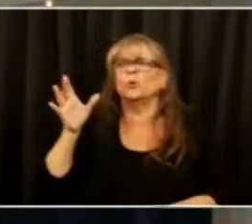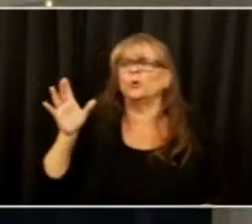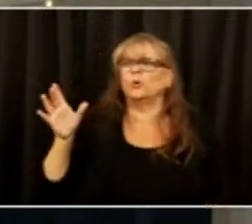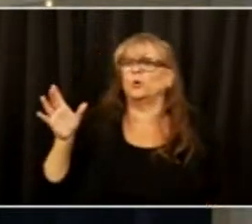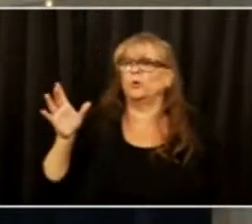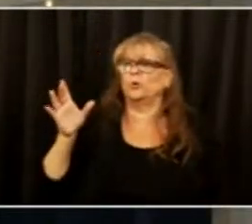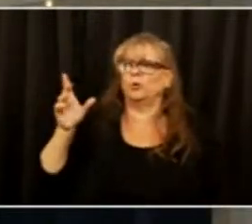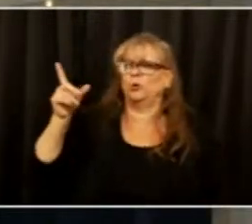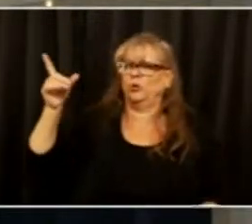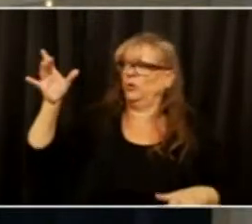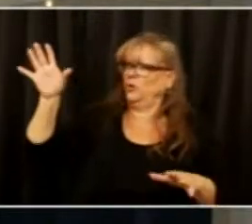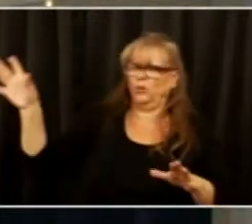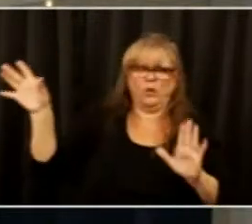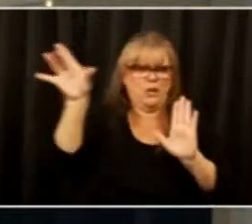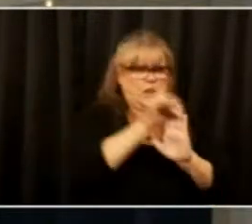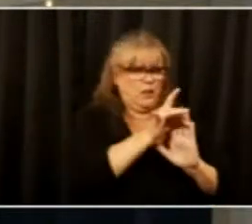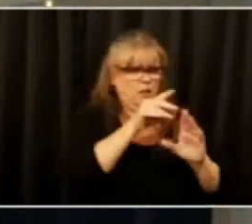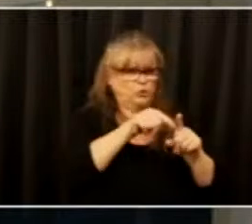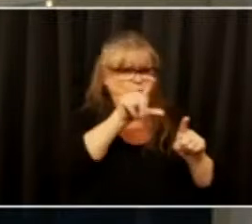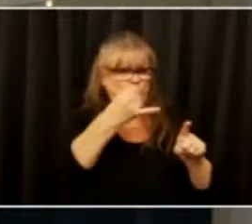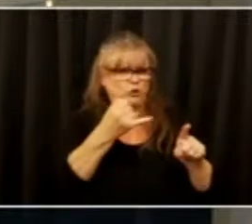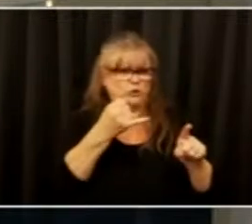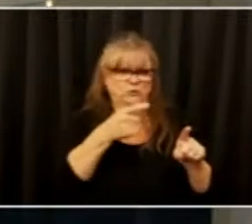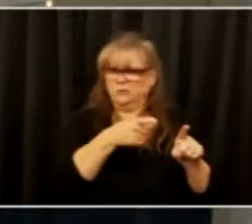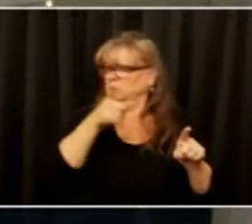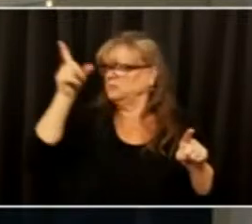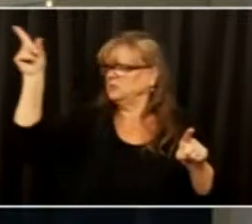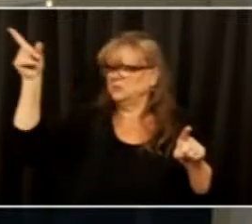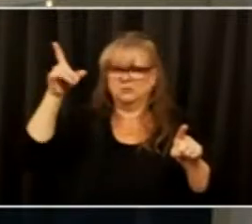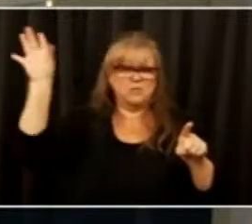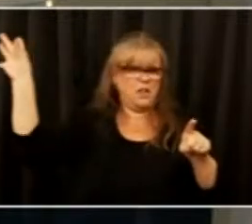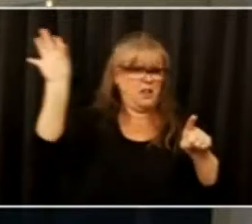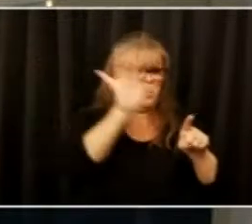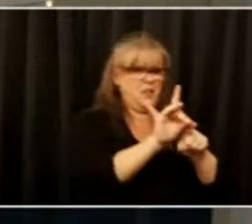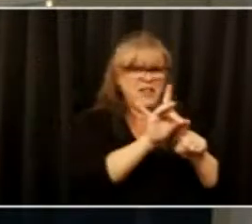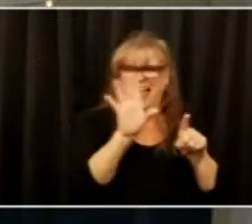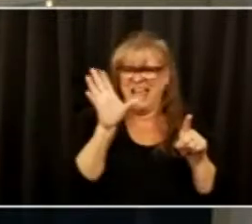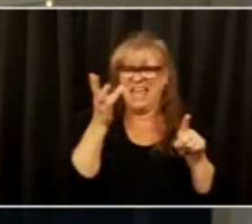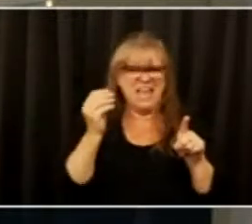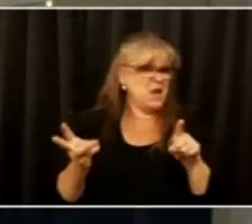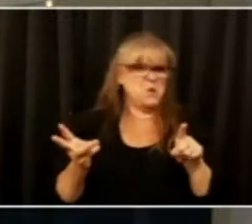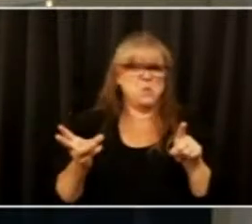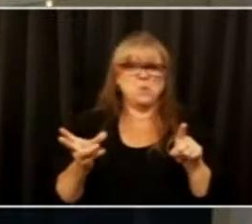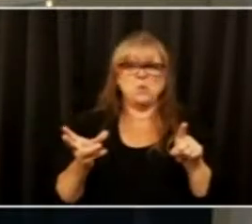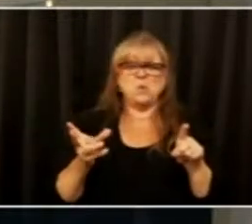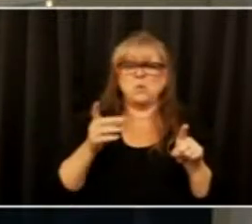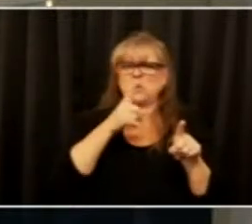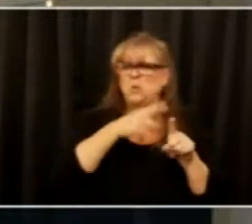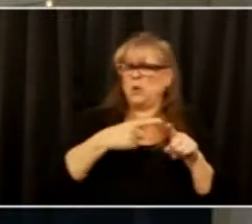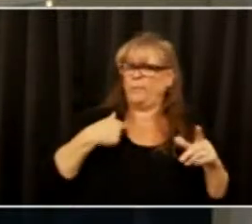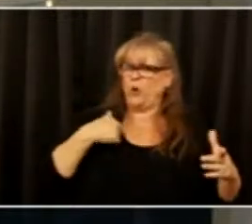over there? And are you concerned, or any of your panelists concerned about the India variant coming out?